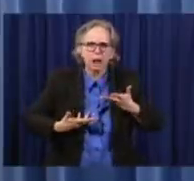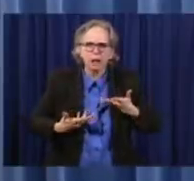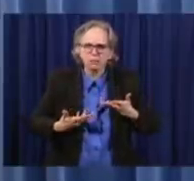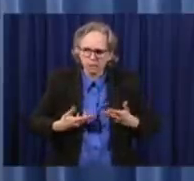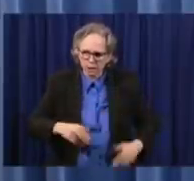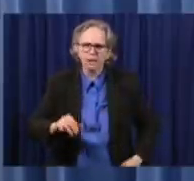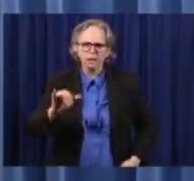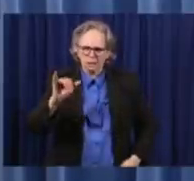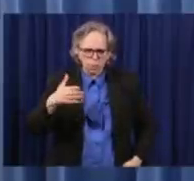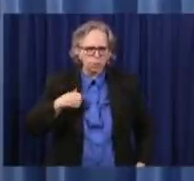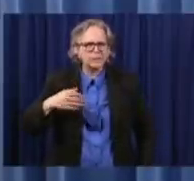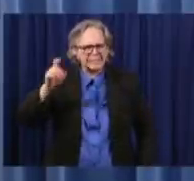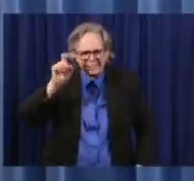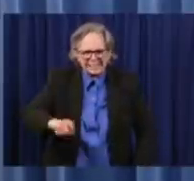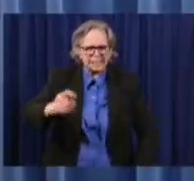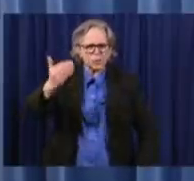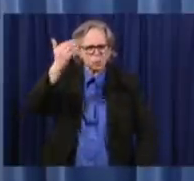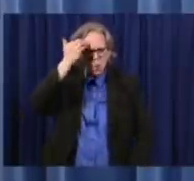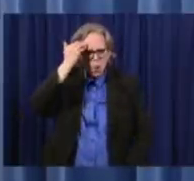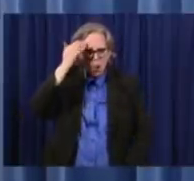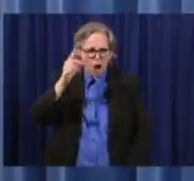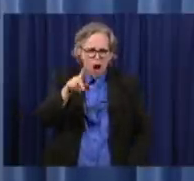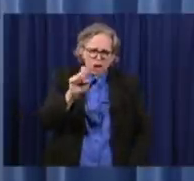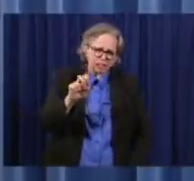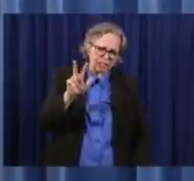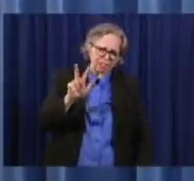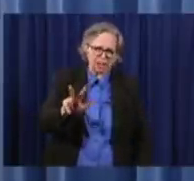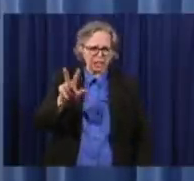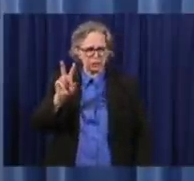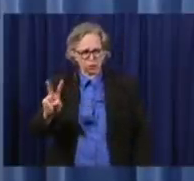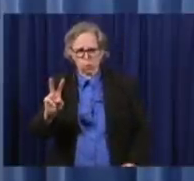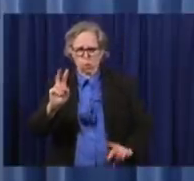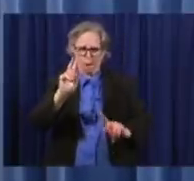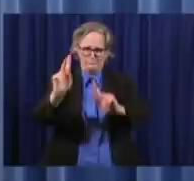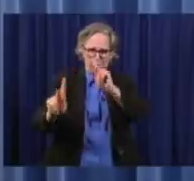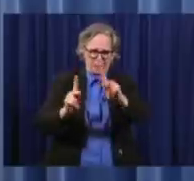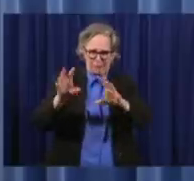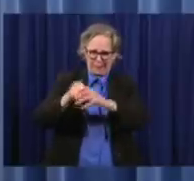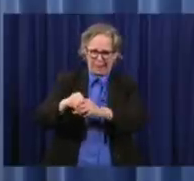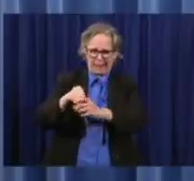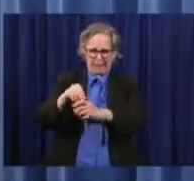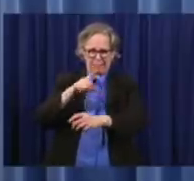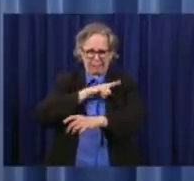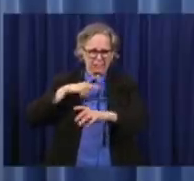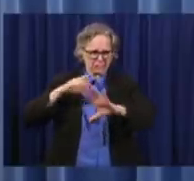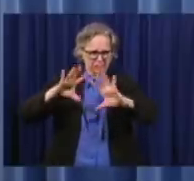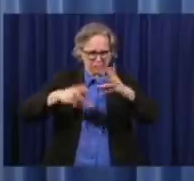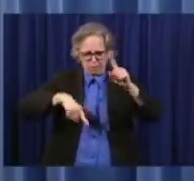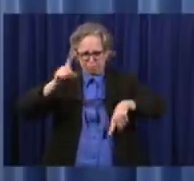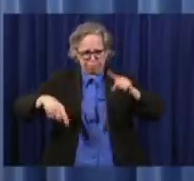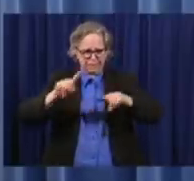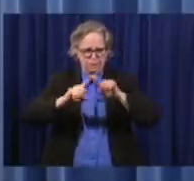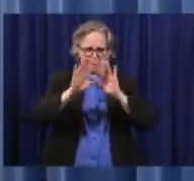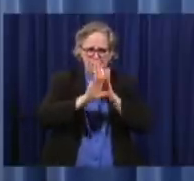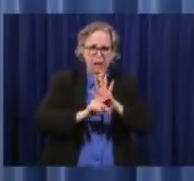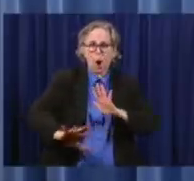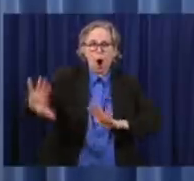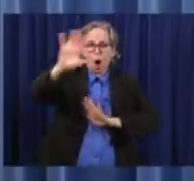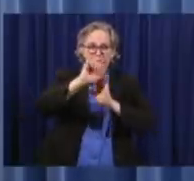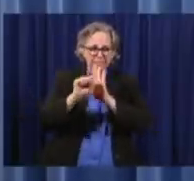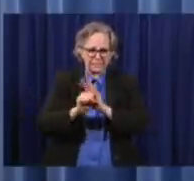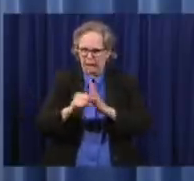to have 132 people out there who are in their district all the time. And who can report back if they